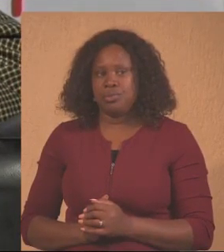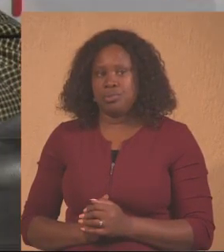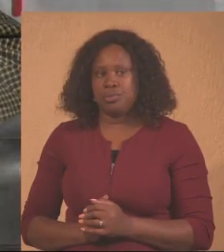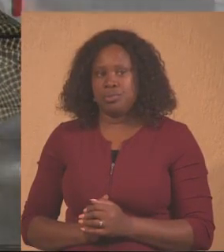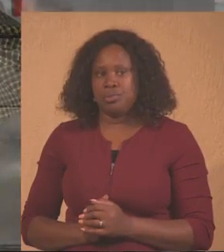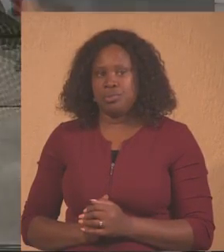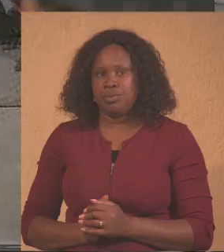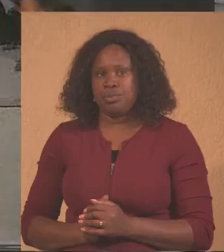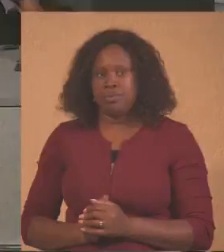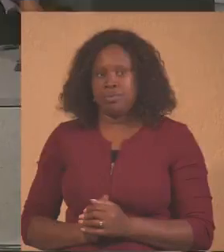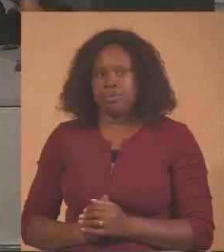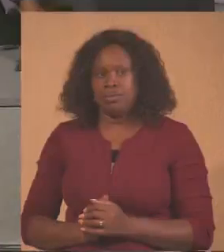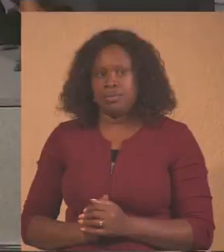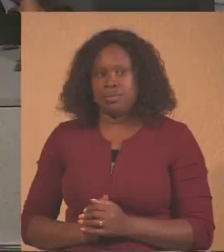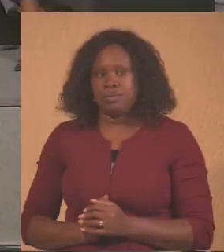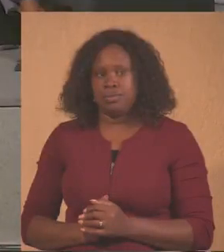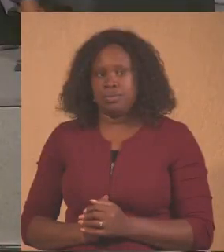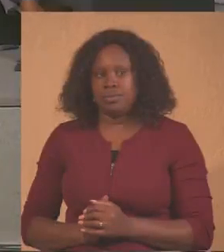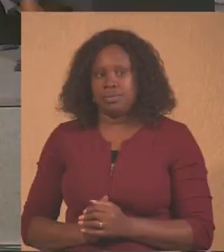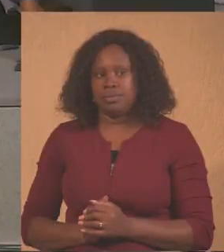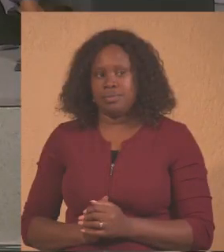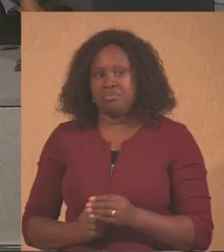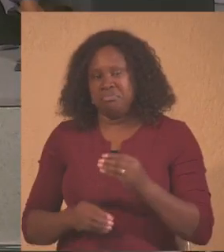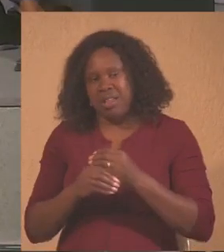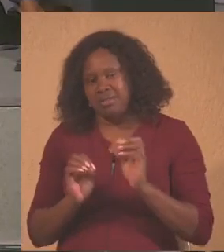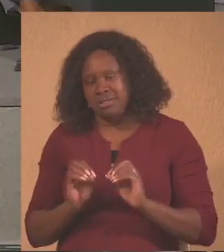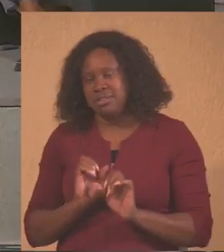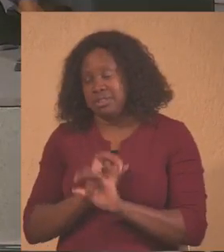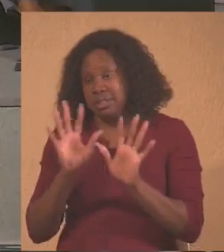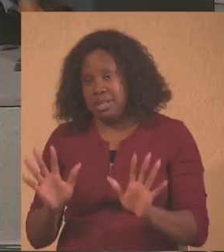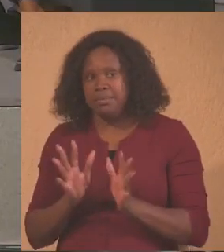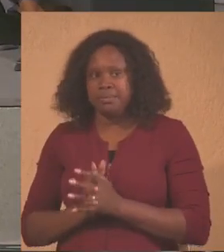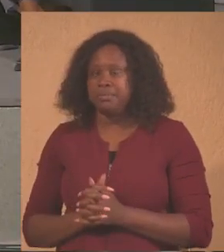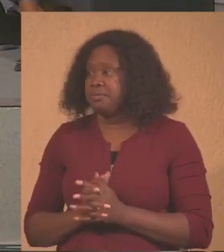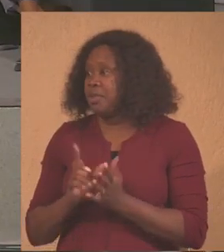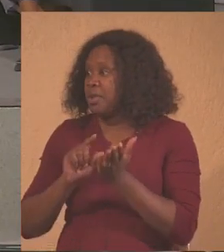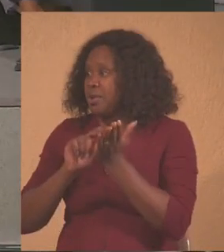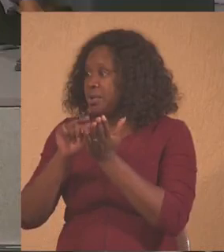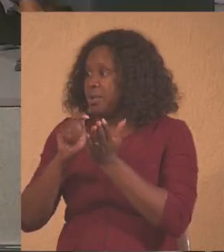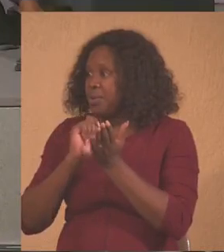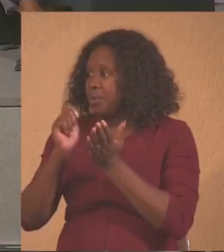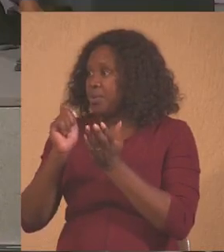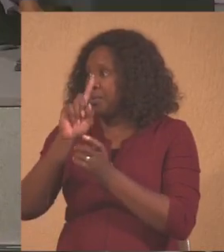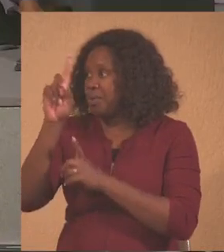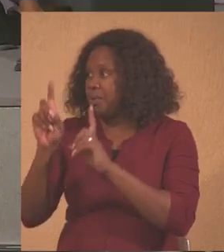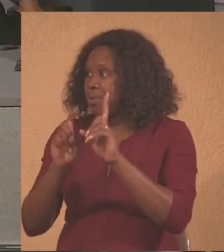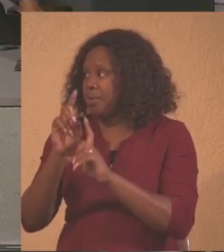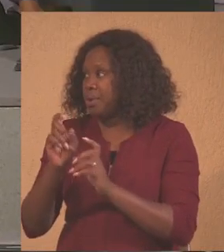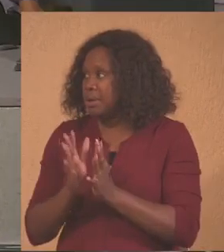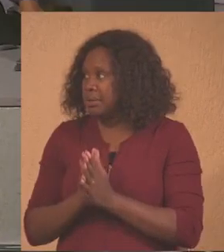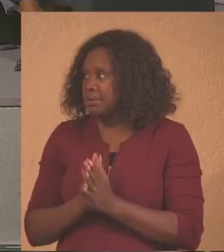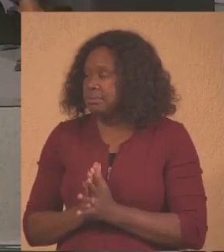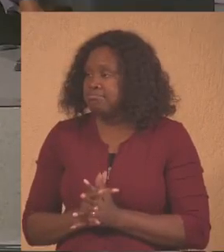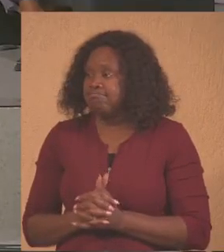All right, Ms. Okurus, nothing to add? Nothing to add. All right. Are there any questions from the media practitioners